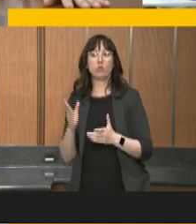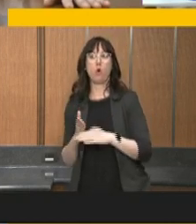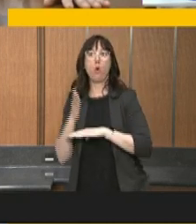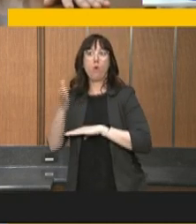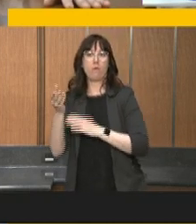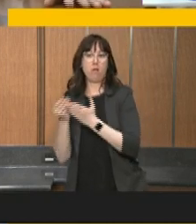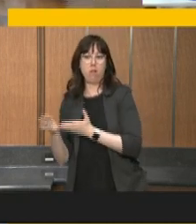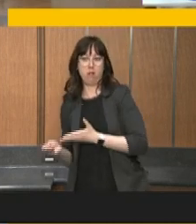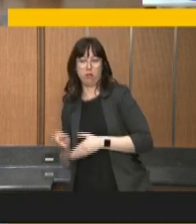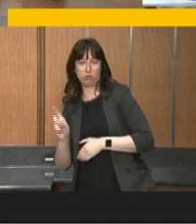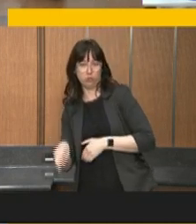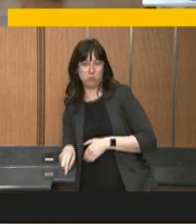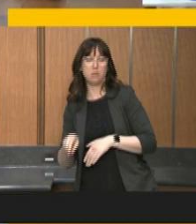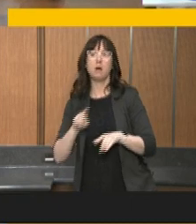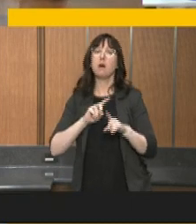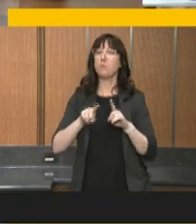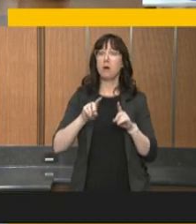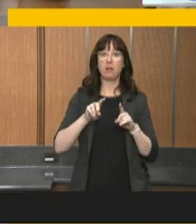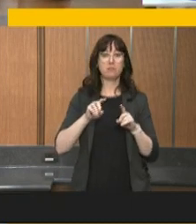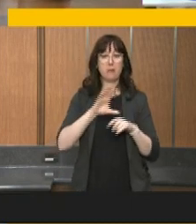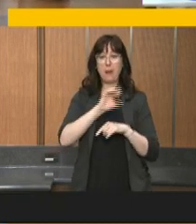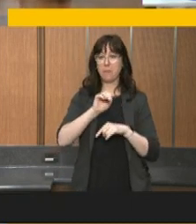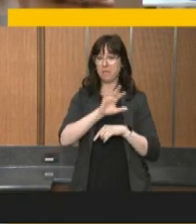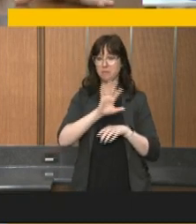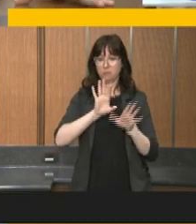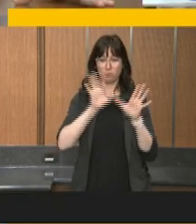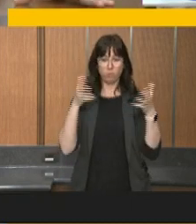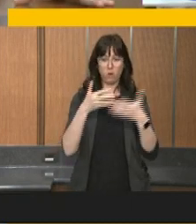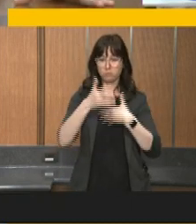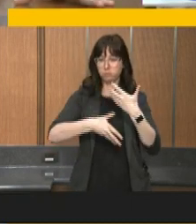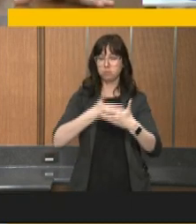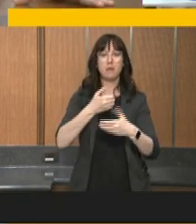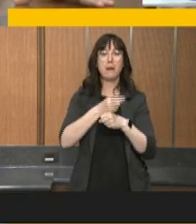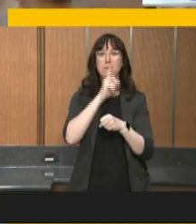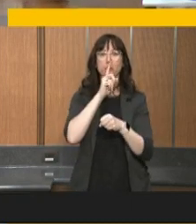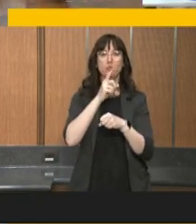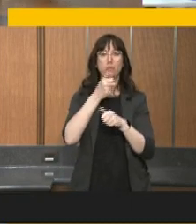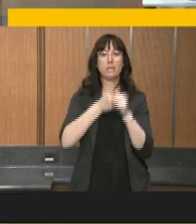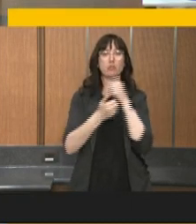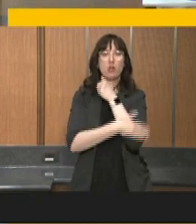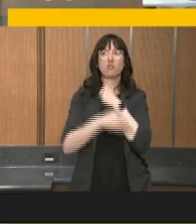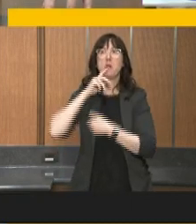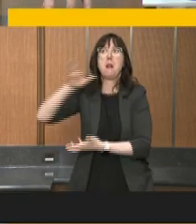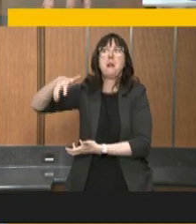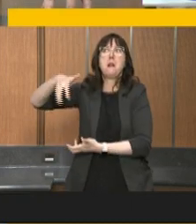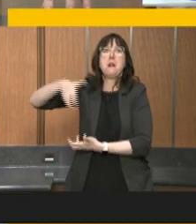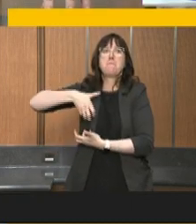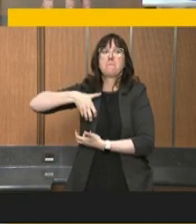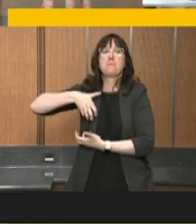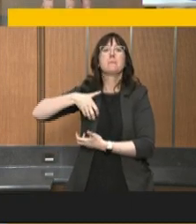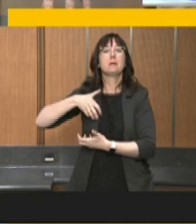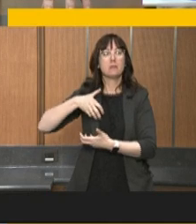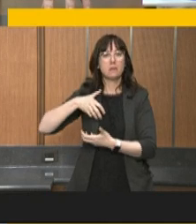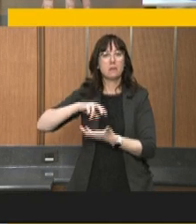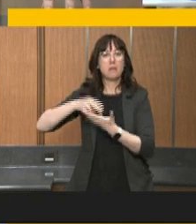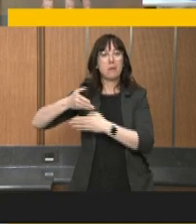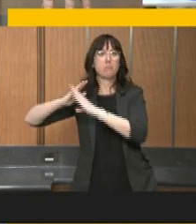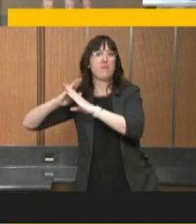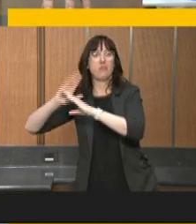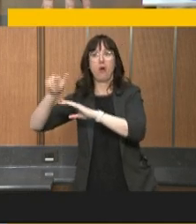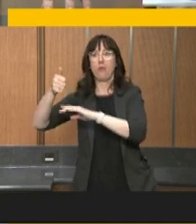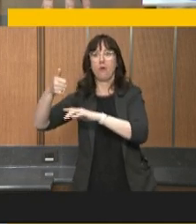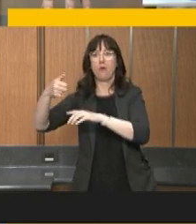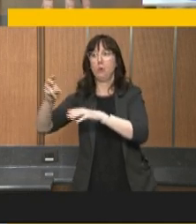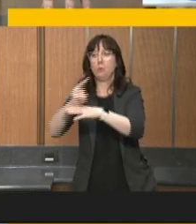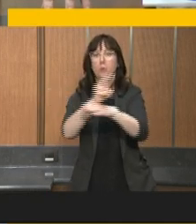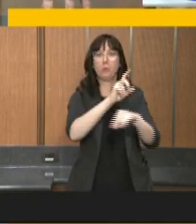that manufacturers globally are trying to make sure that countries aren't stockpiling in a way that will actually prevent the ability of other countries